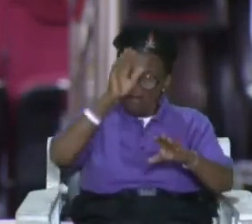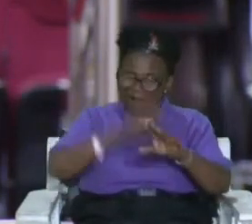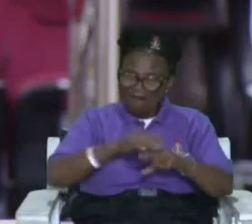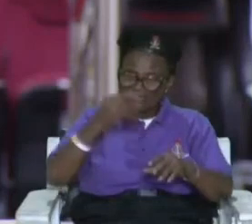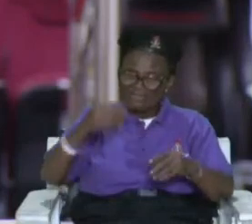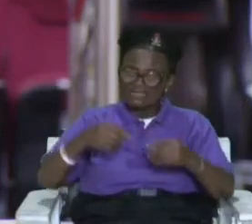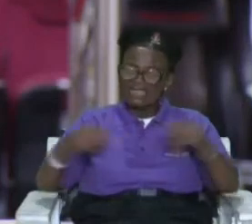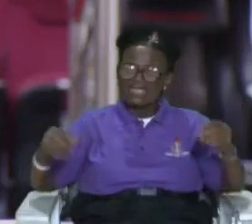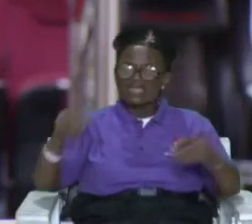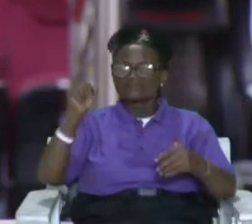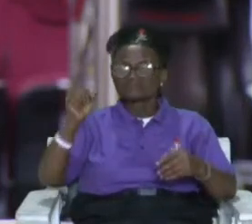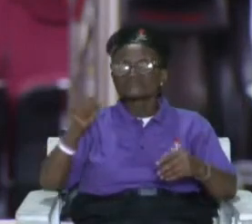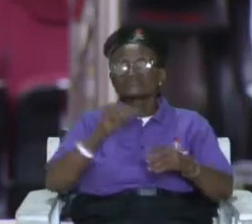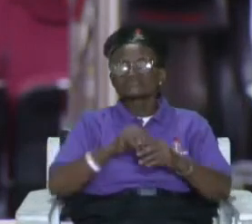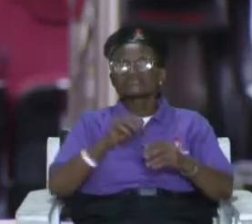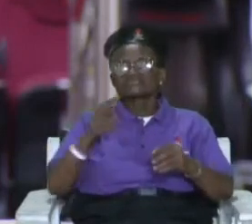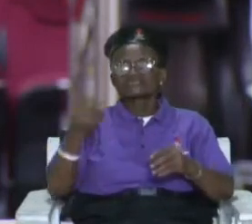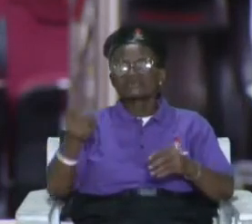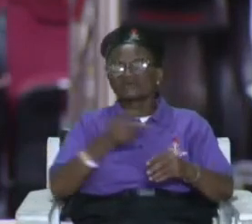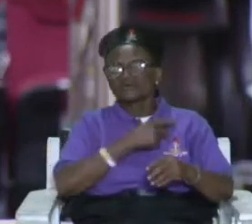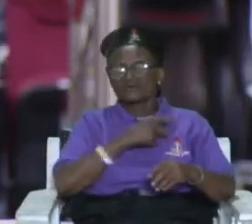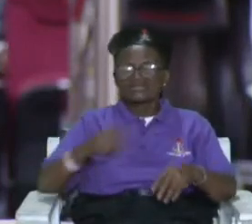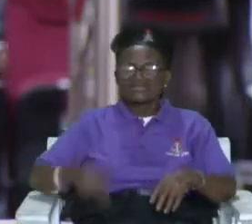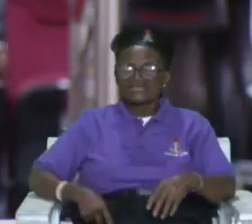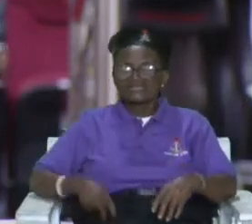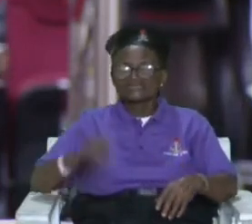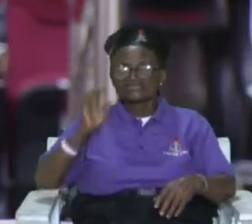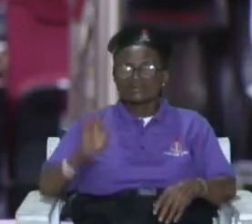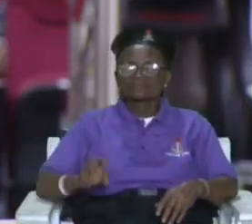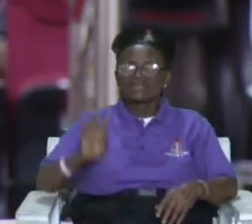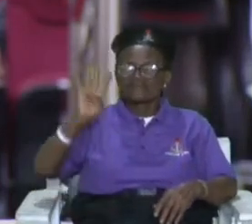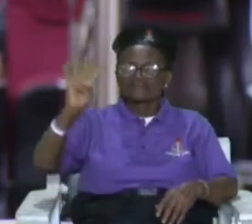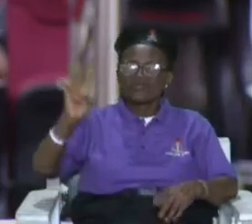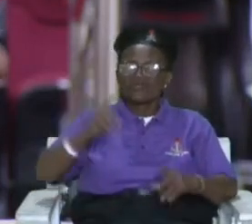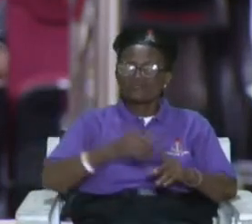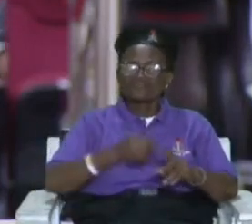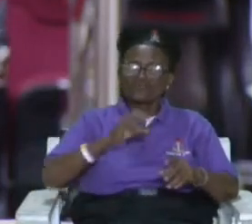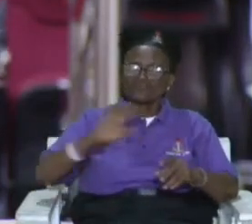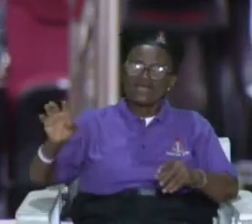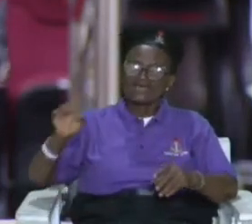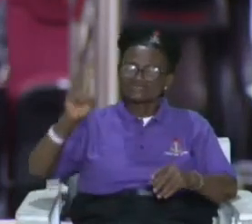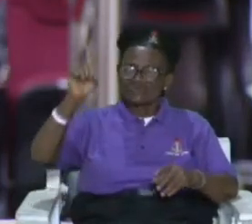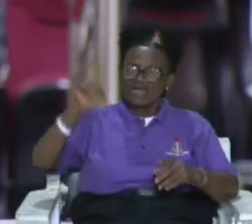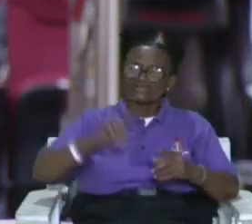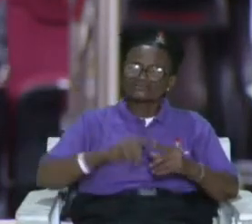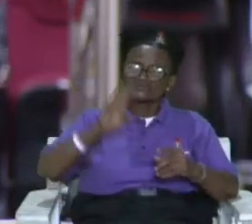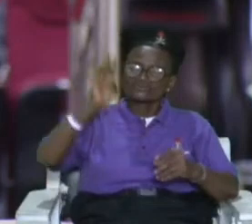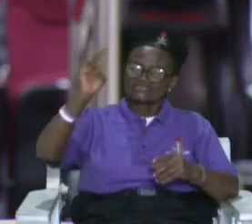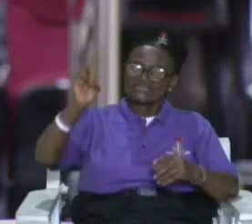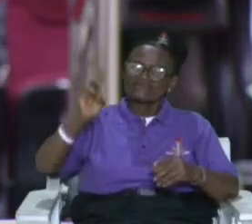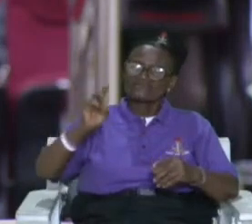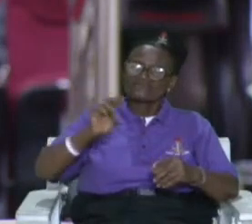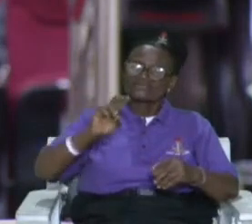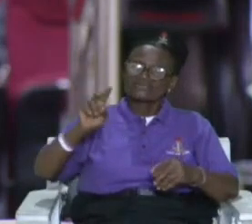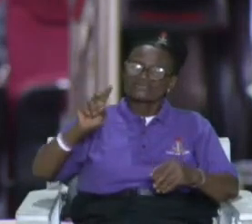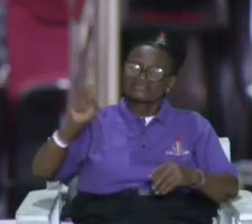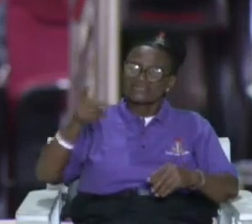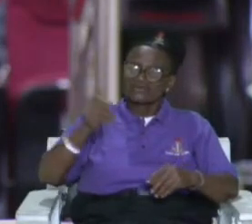In 2 Kings chapter 4, from verse 1 to 7, 2 Kings chapter